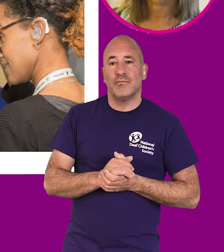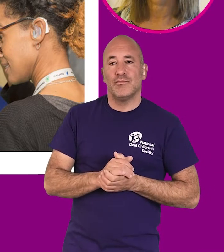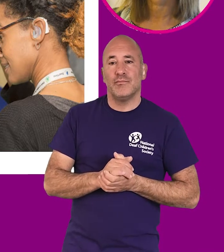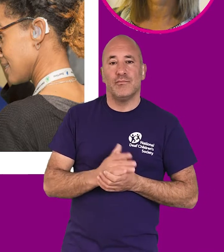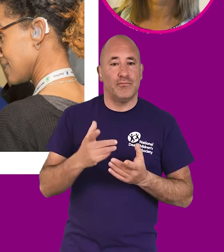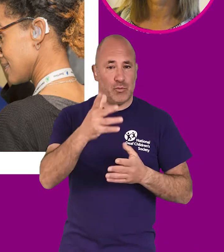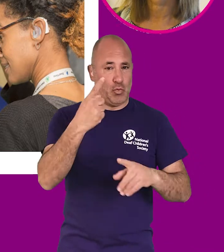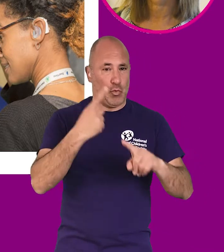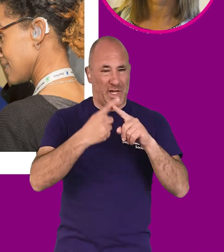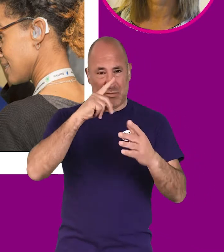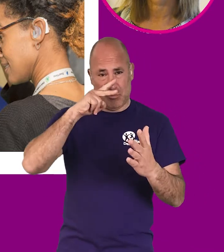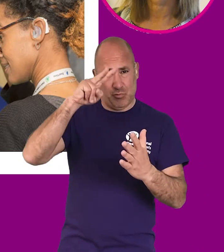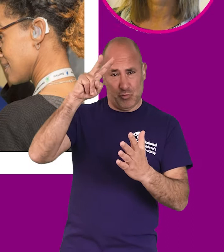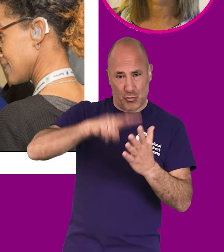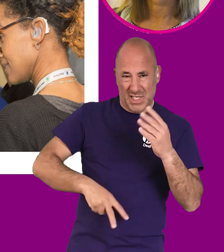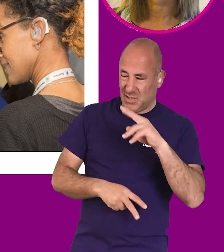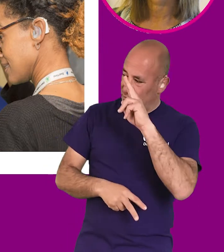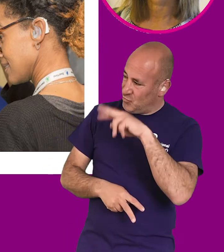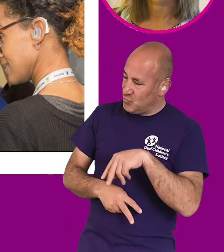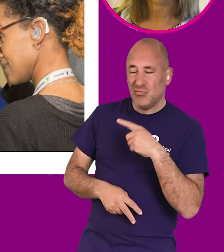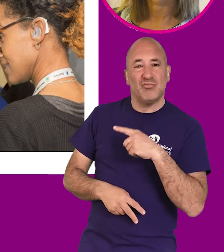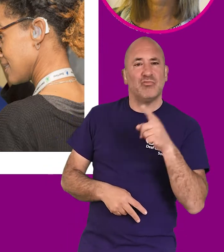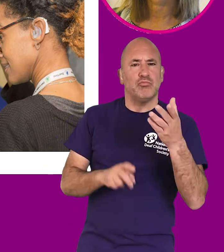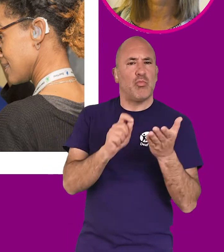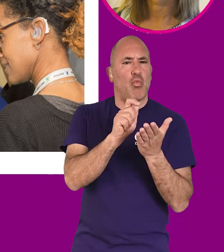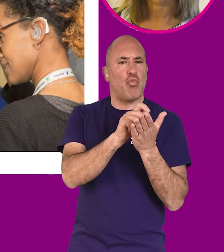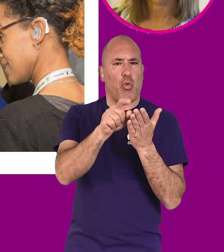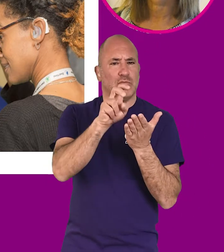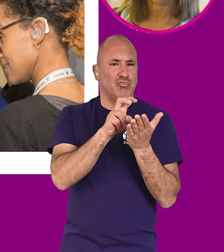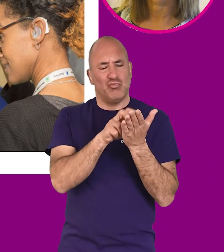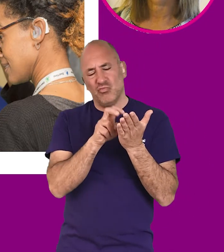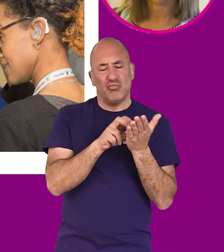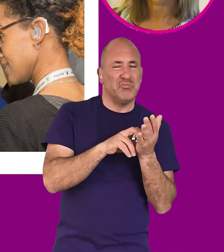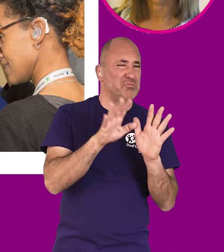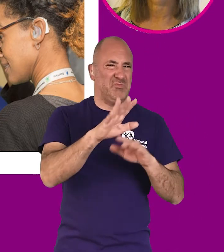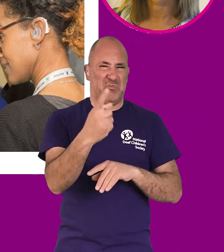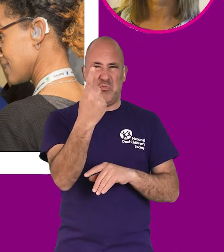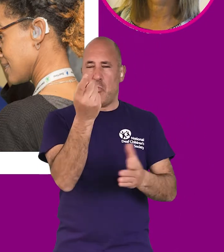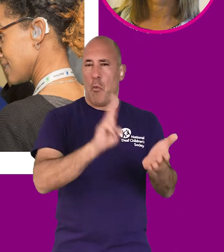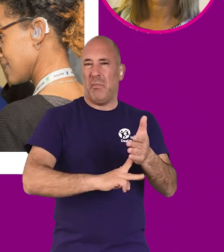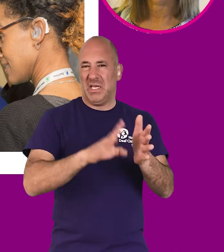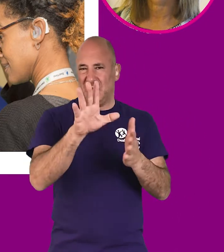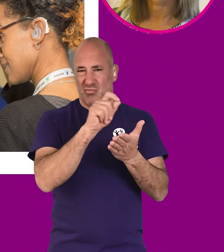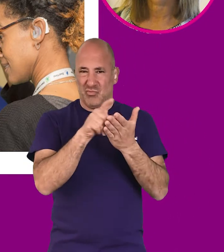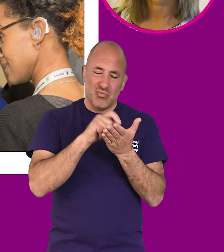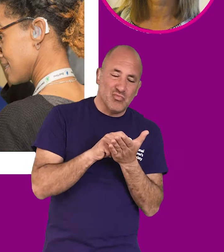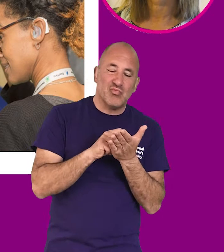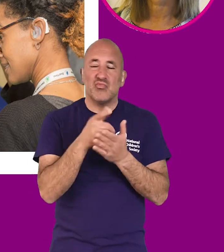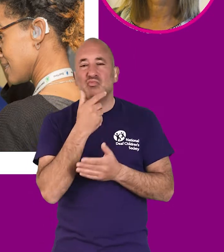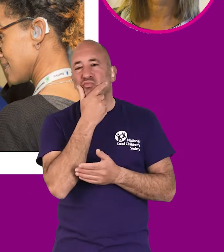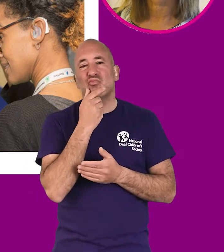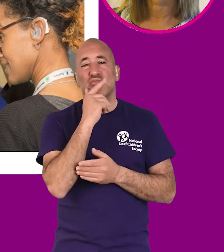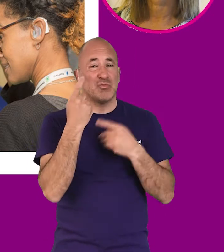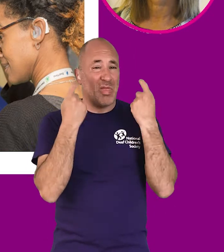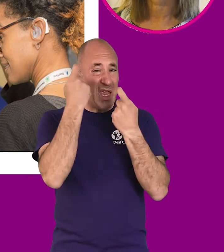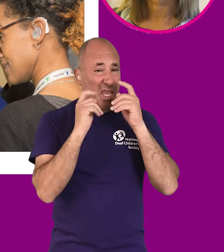I'd like you to quickly have a read through of that and maybe make some notes just for